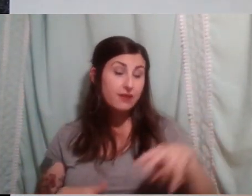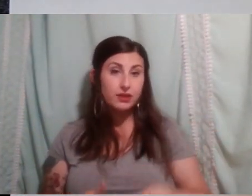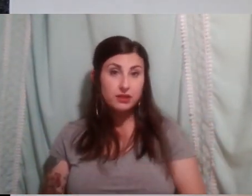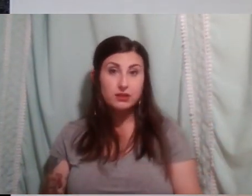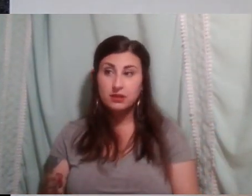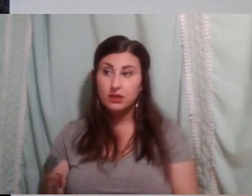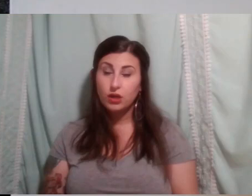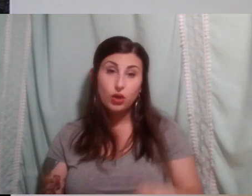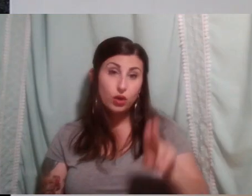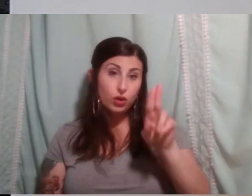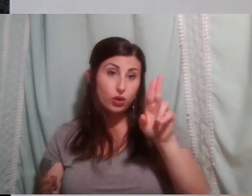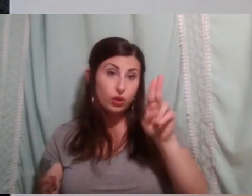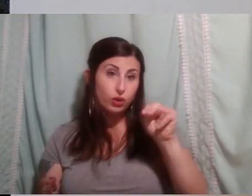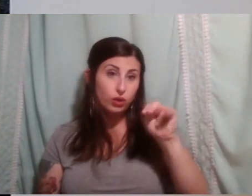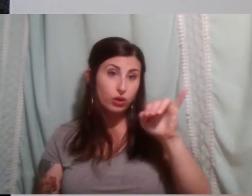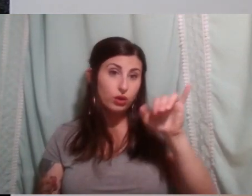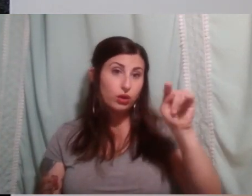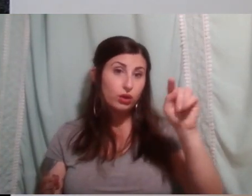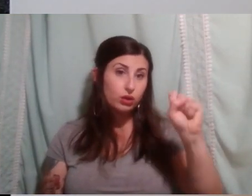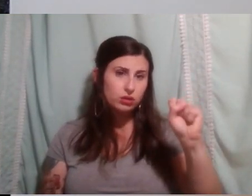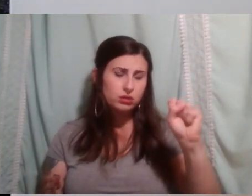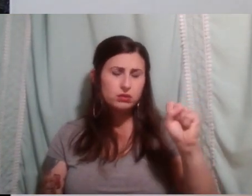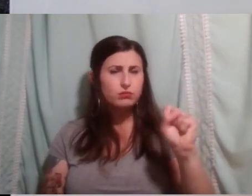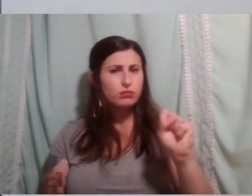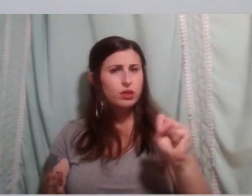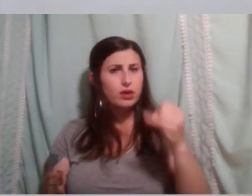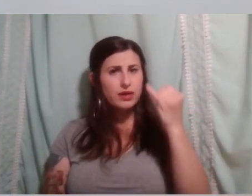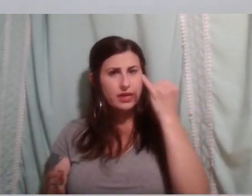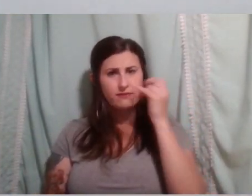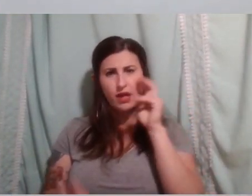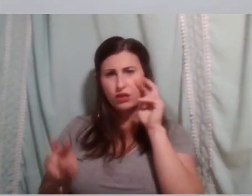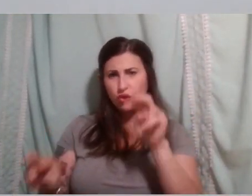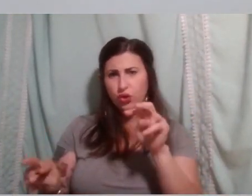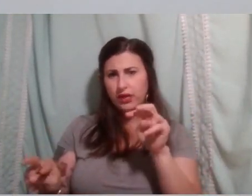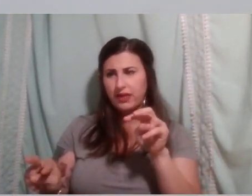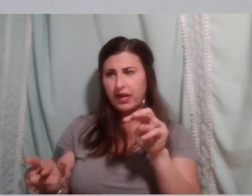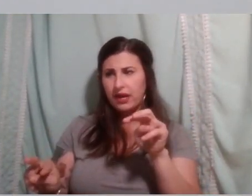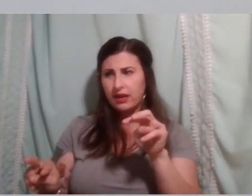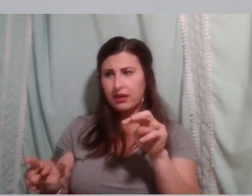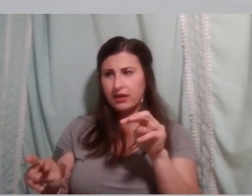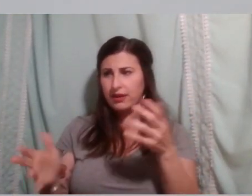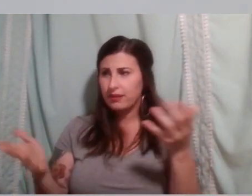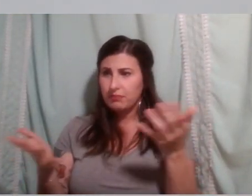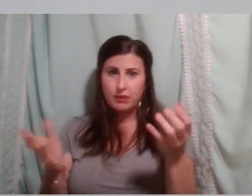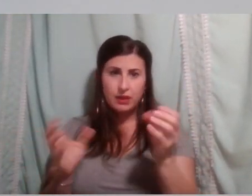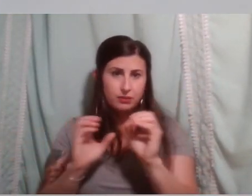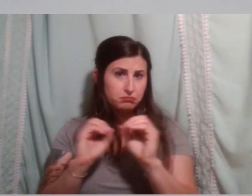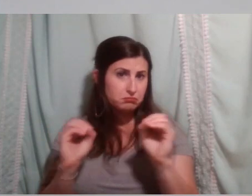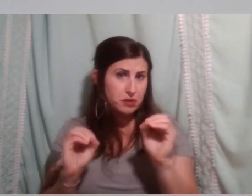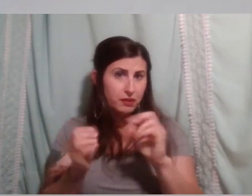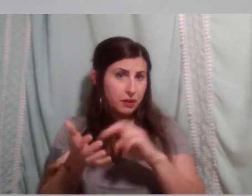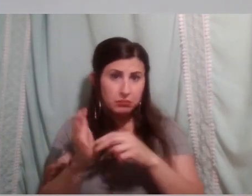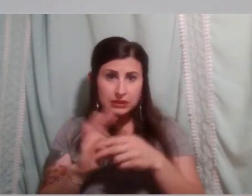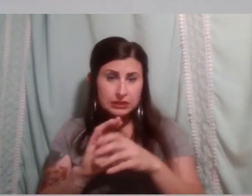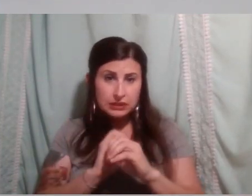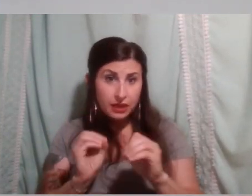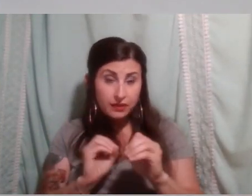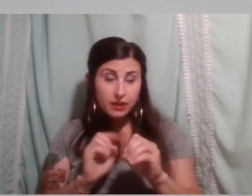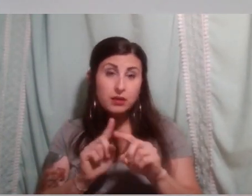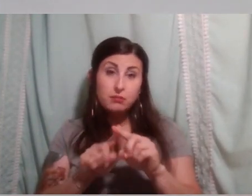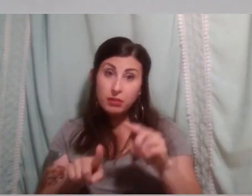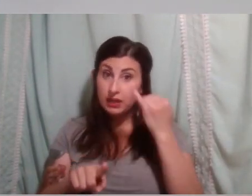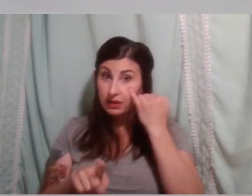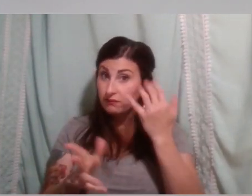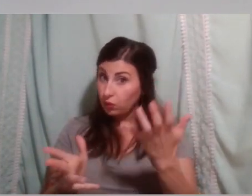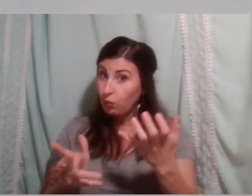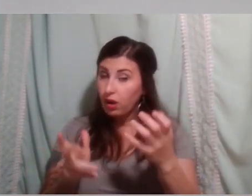Okay, and I'll say units. Well, what if by just looking at that you may have no meaning towards that? So if you wanted, you could